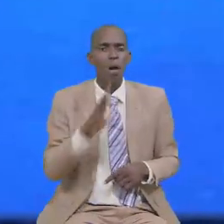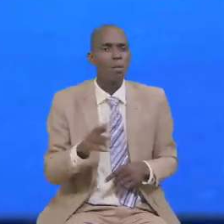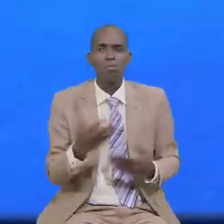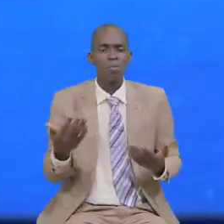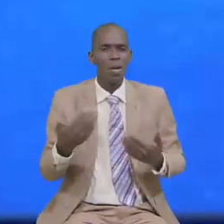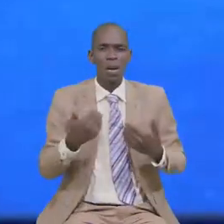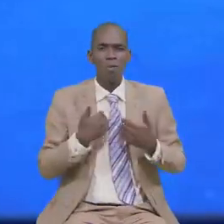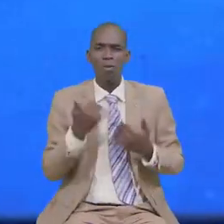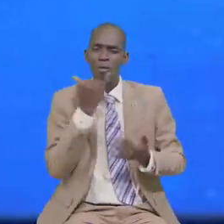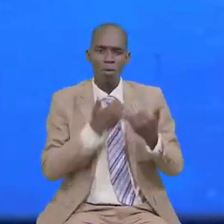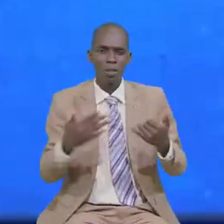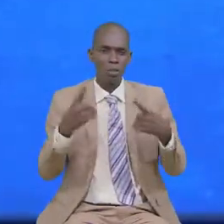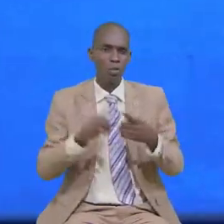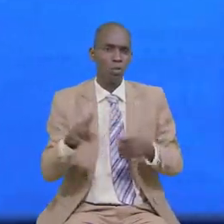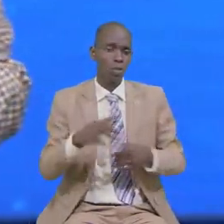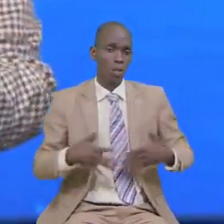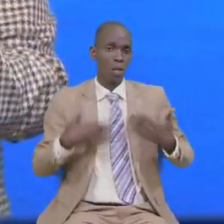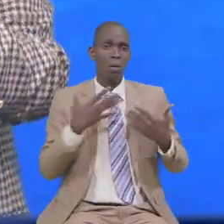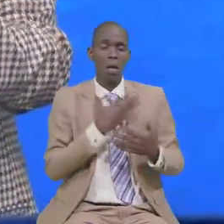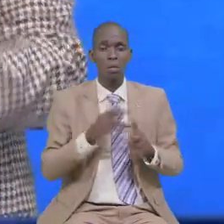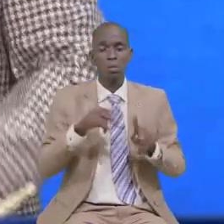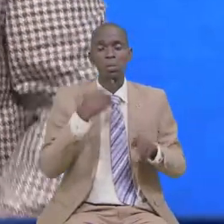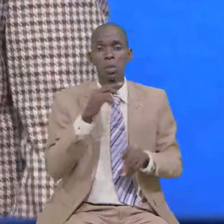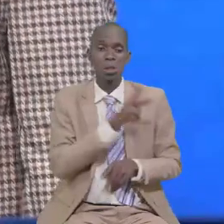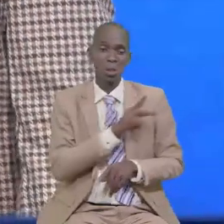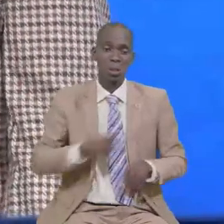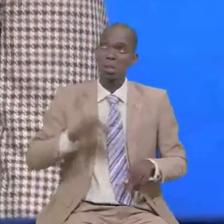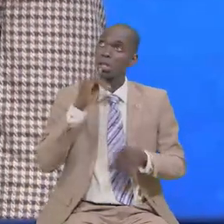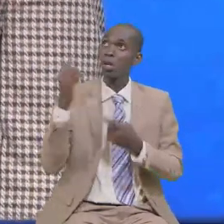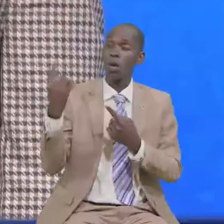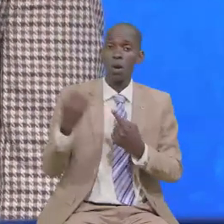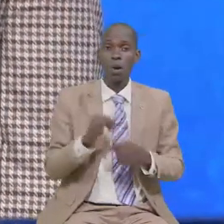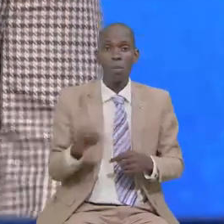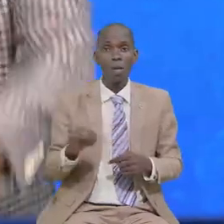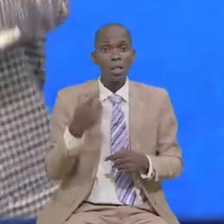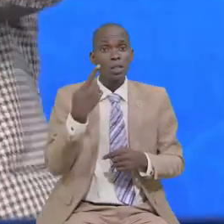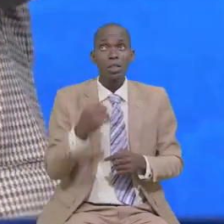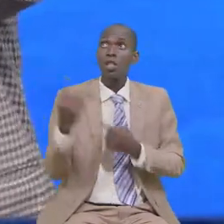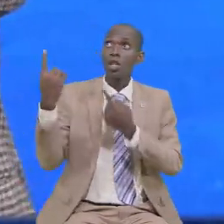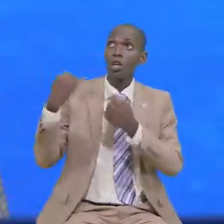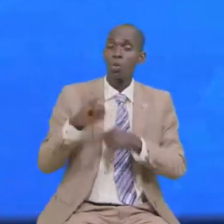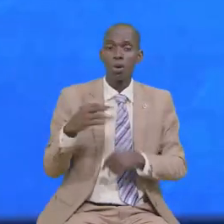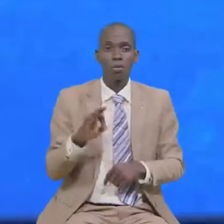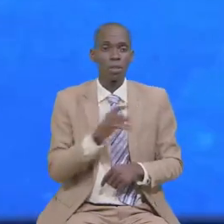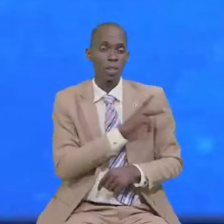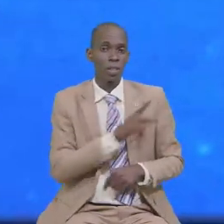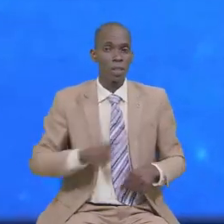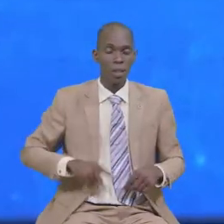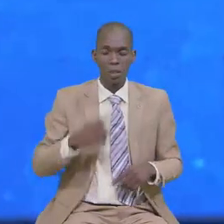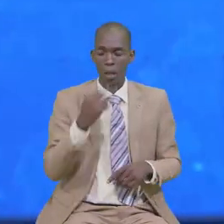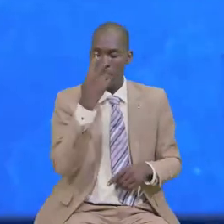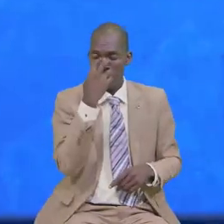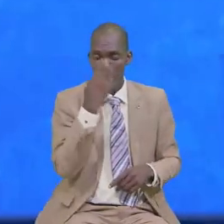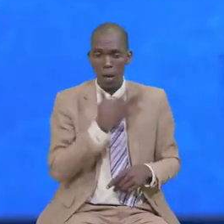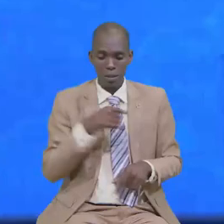they say the king is coming. The coming of the king. The blind and the